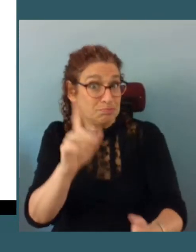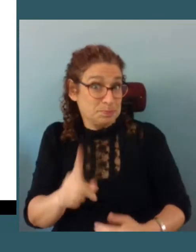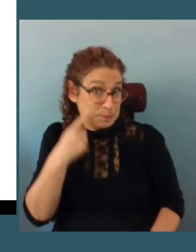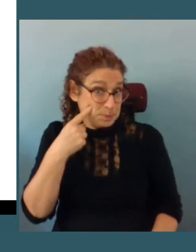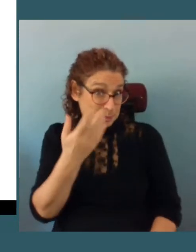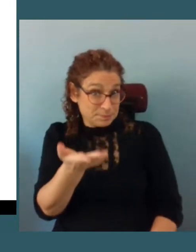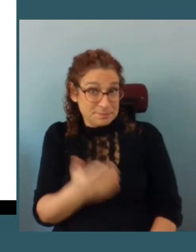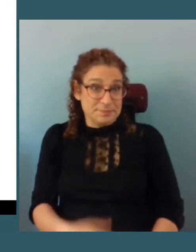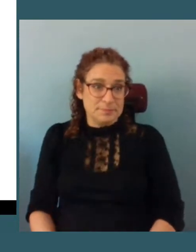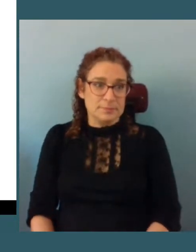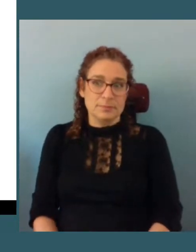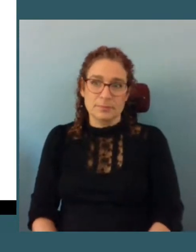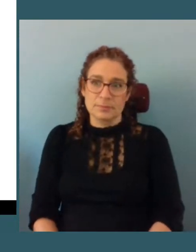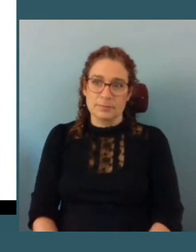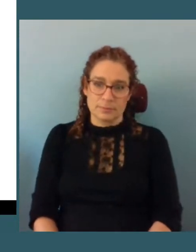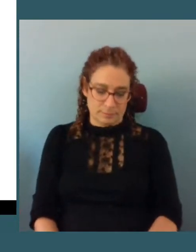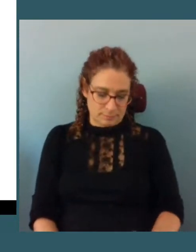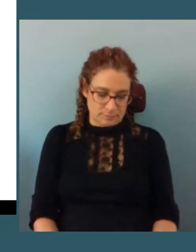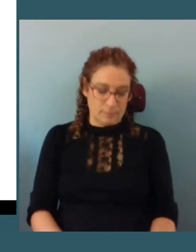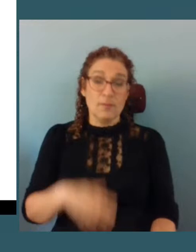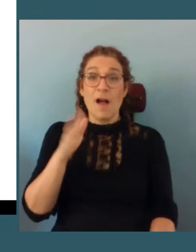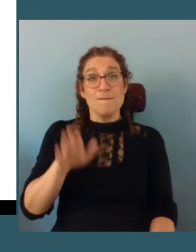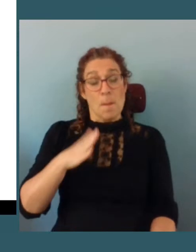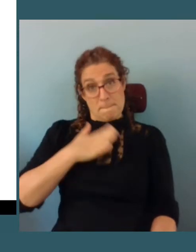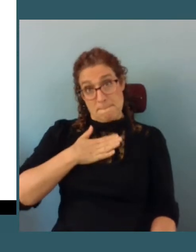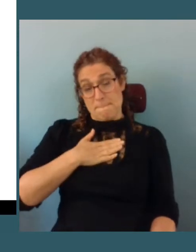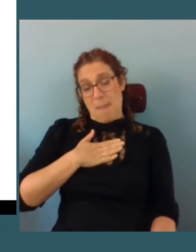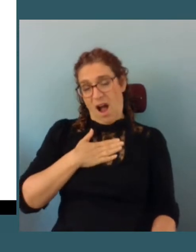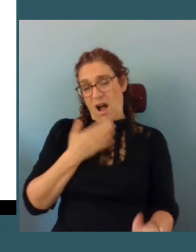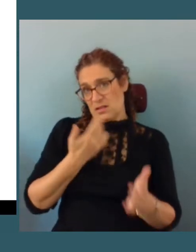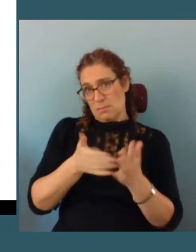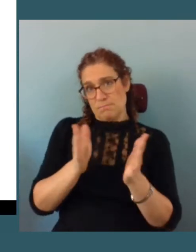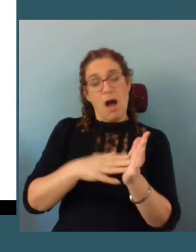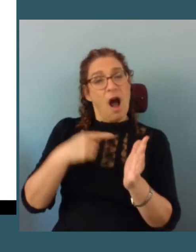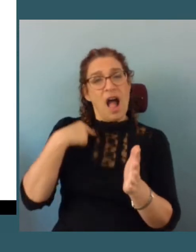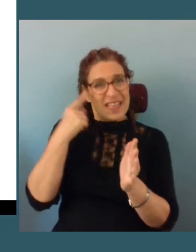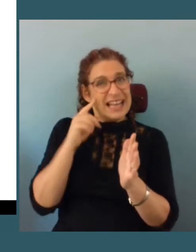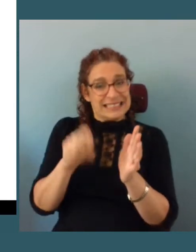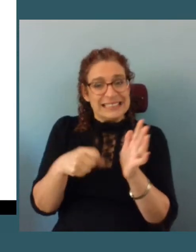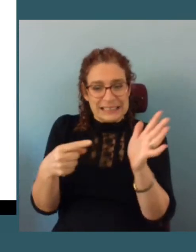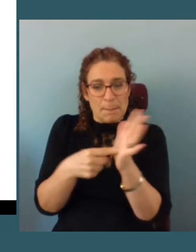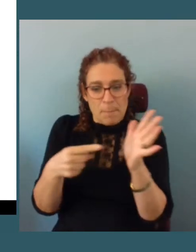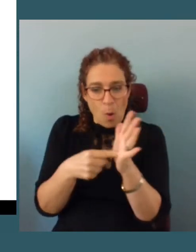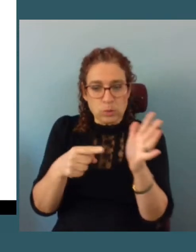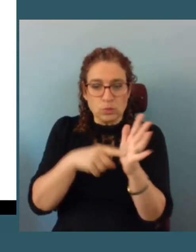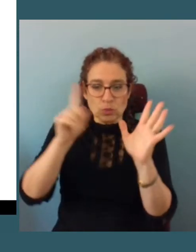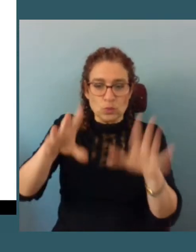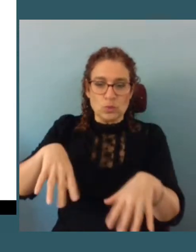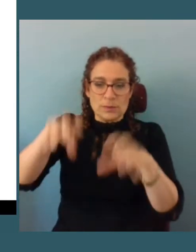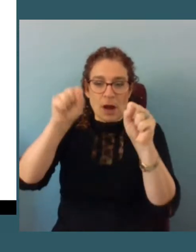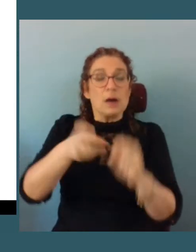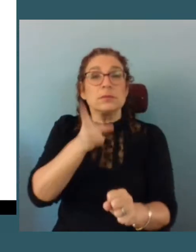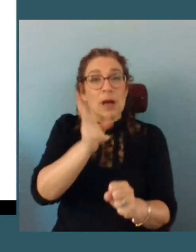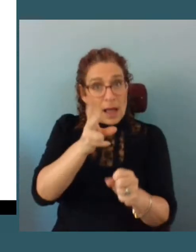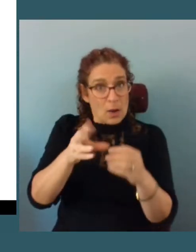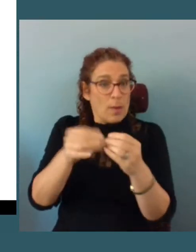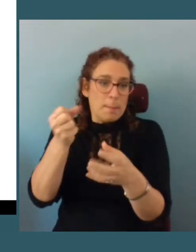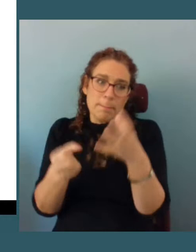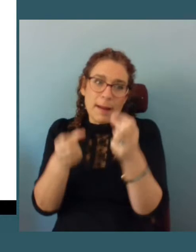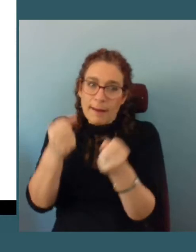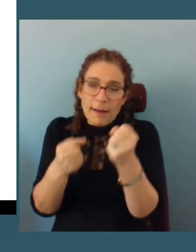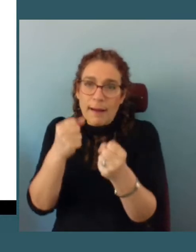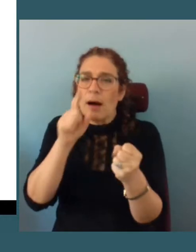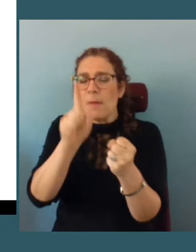So I think in my experience, it's really important to reintroduce milk, but I would say equally where I work in my service, that often do